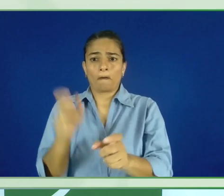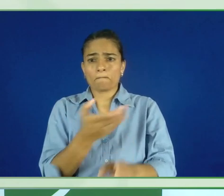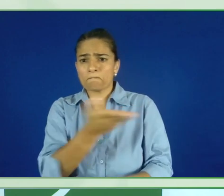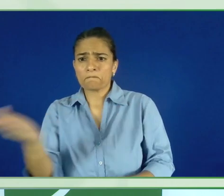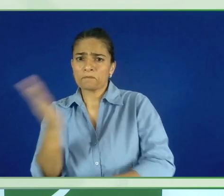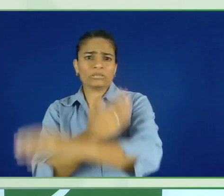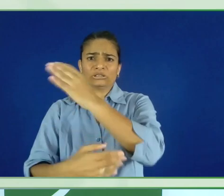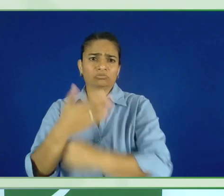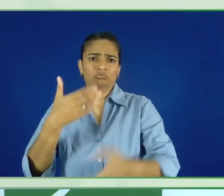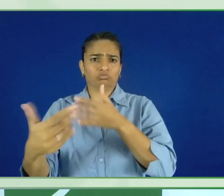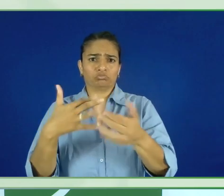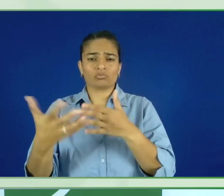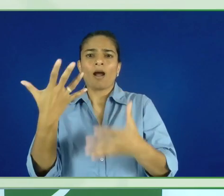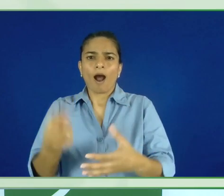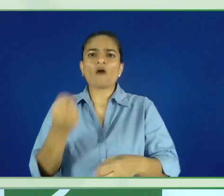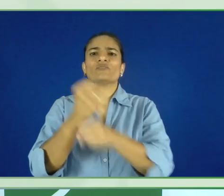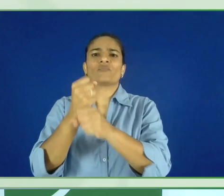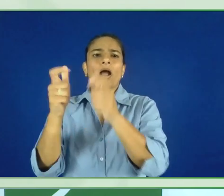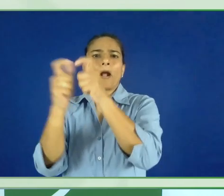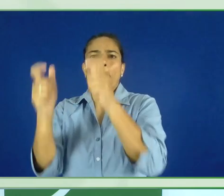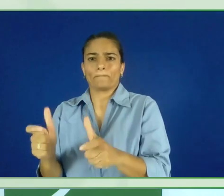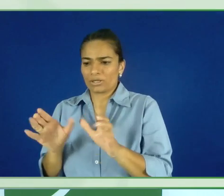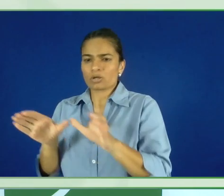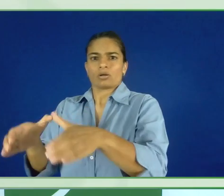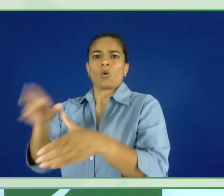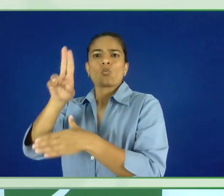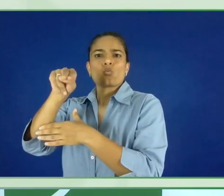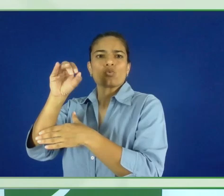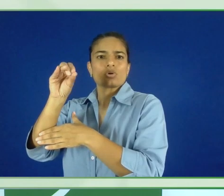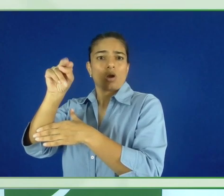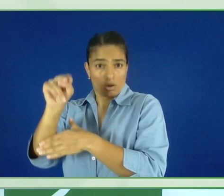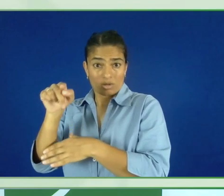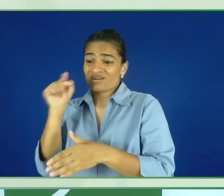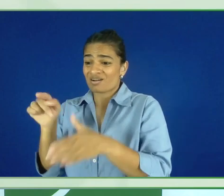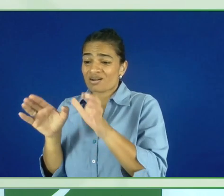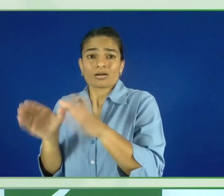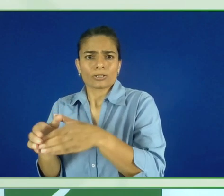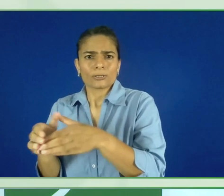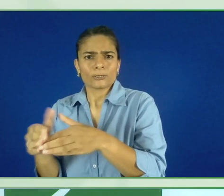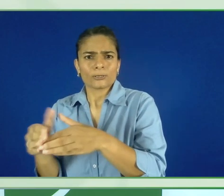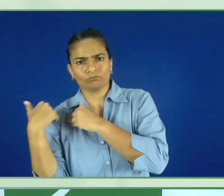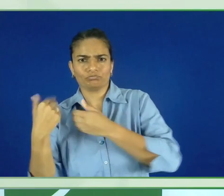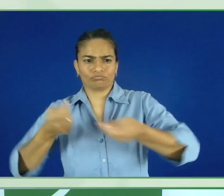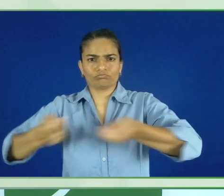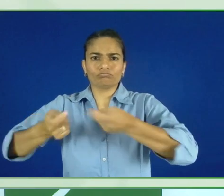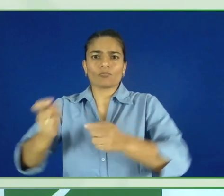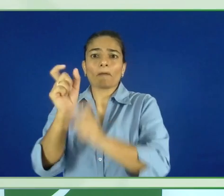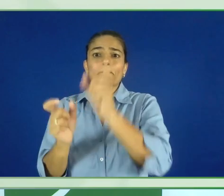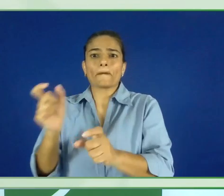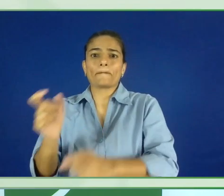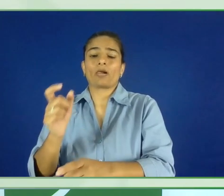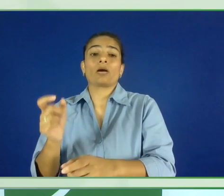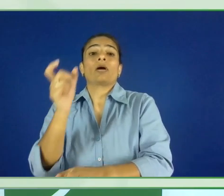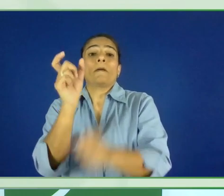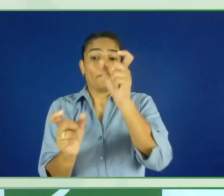disabilities, but because 35 years ago, nobody believed in Spain that employing persons with disability was profitable, that we could